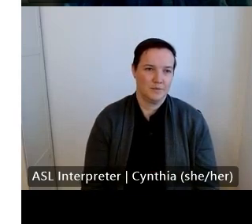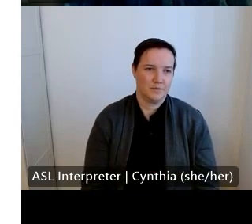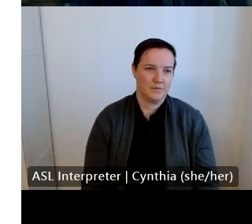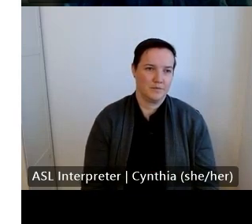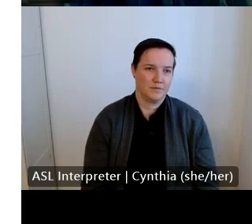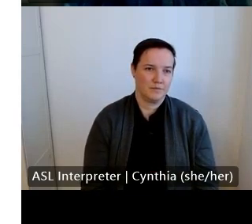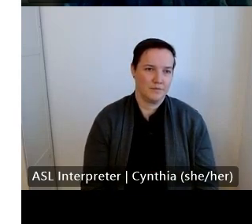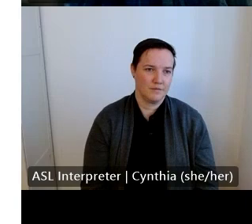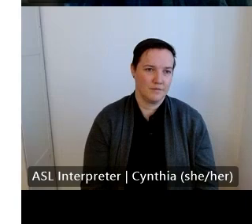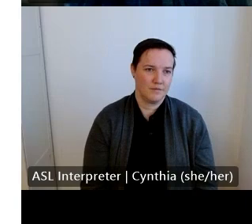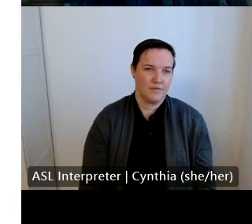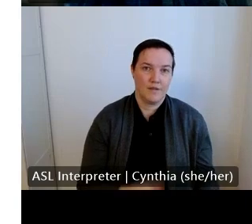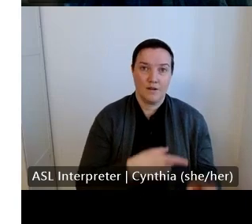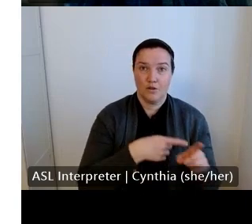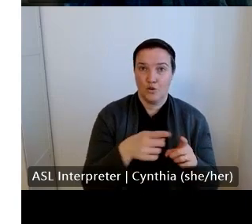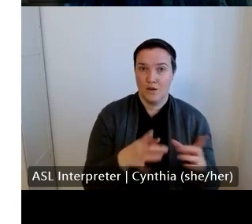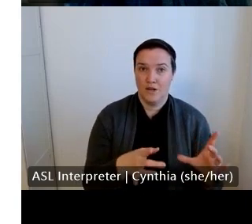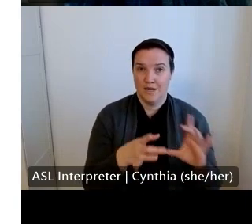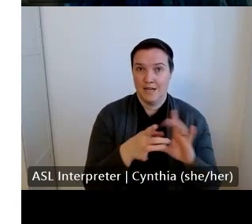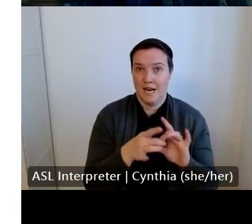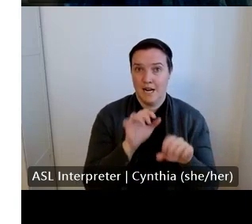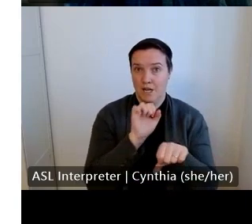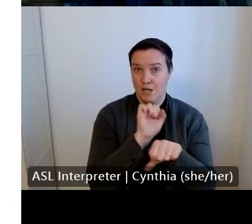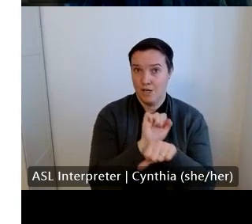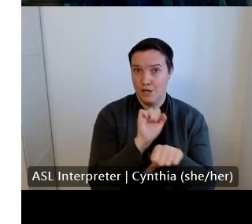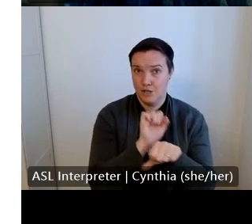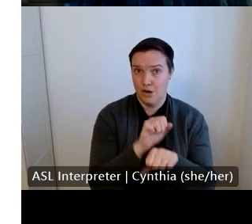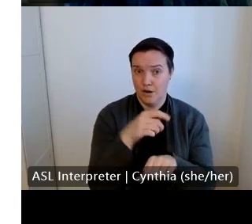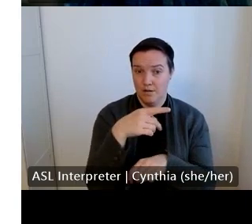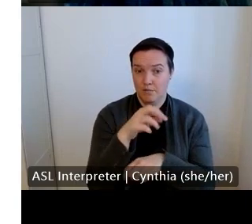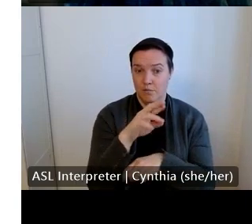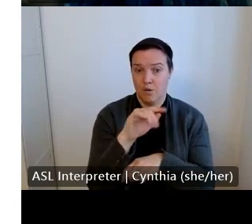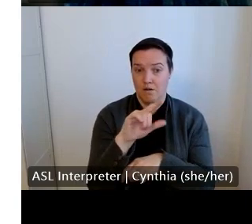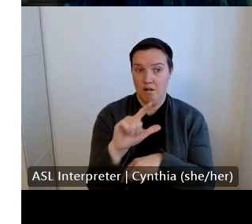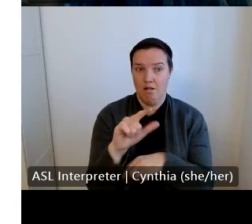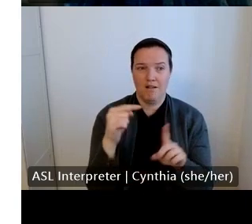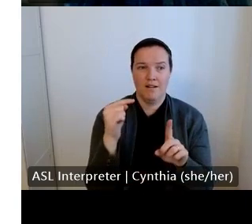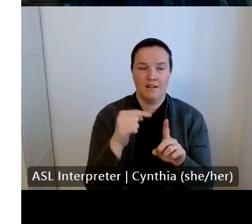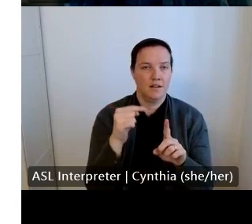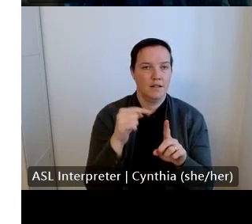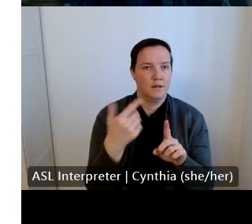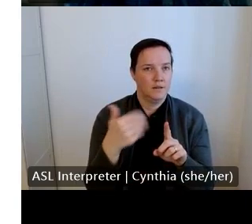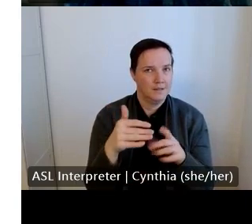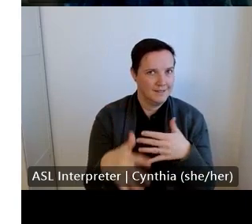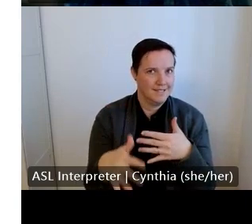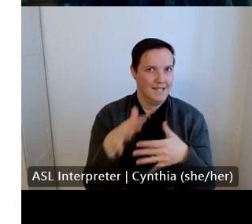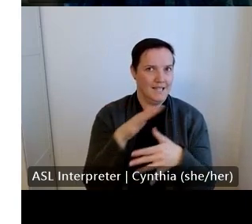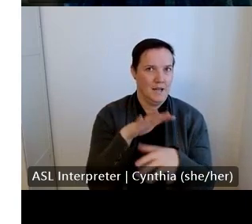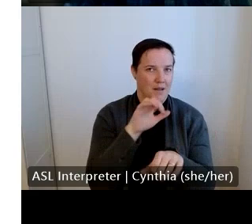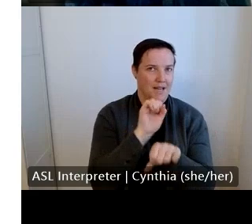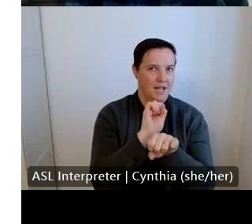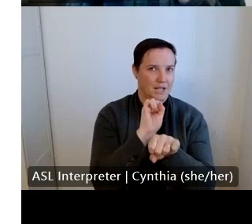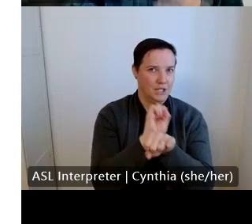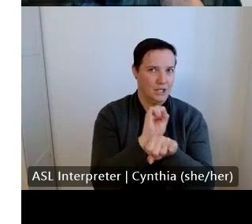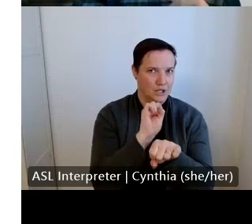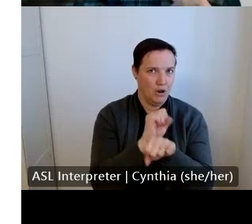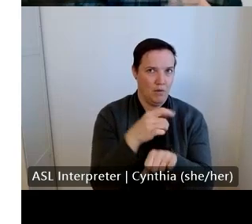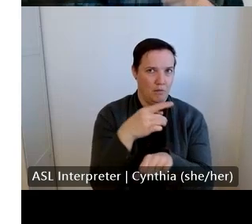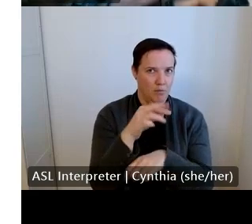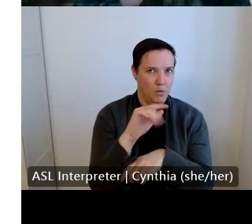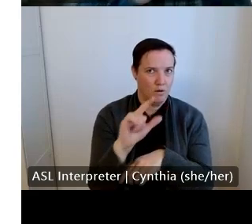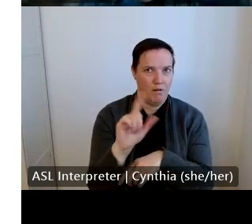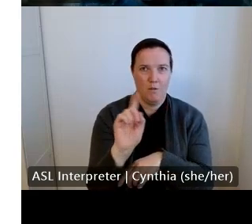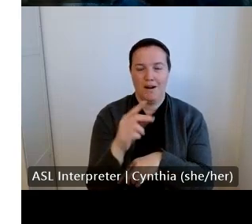The Career Connect job portal, this is the main job portal